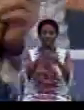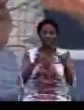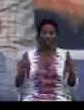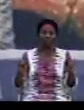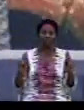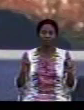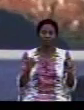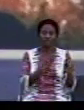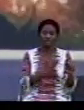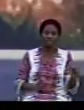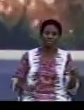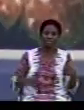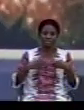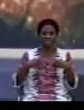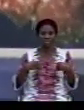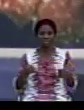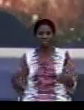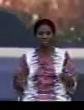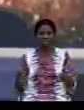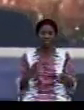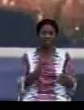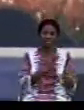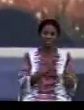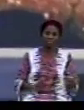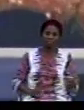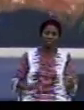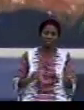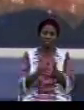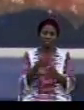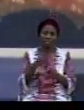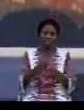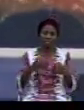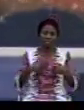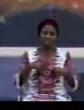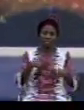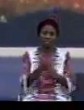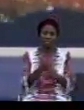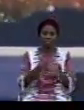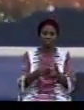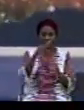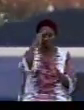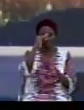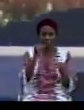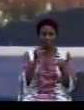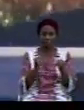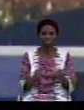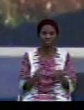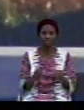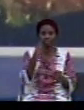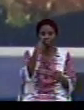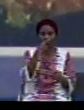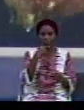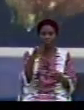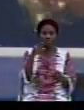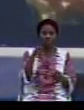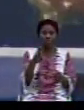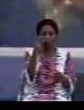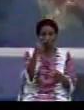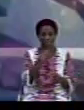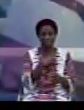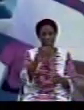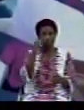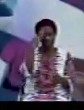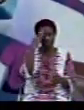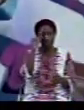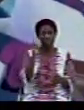That name has made this man strong, whom you see and know. Yea, the